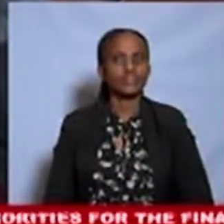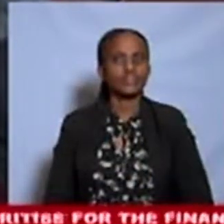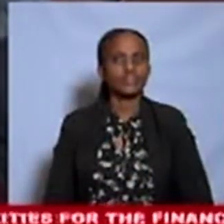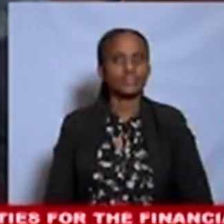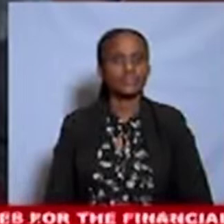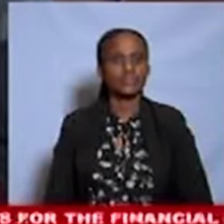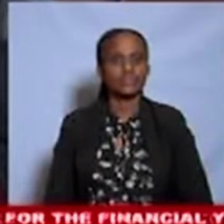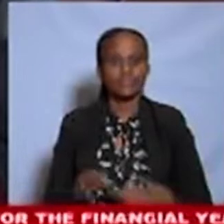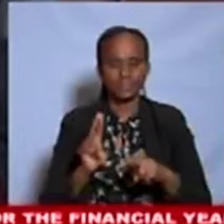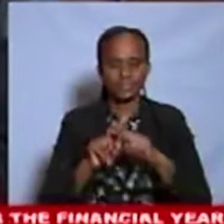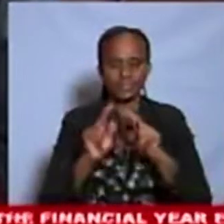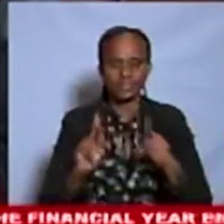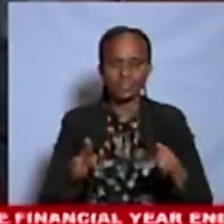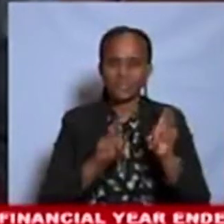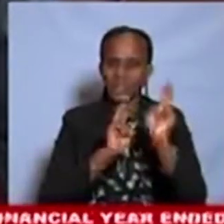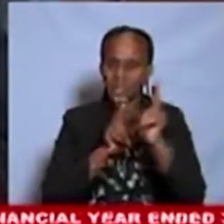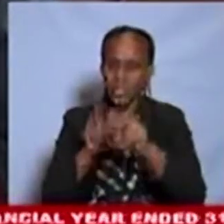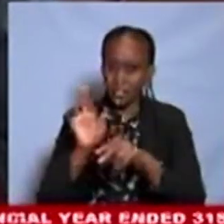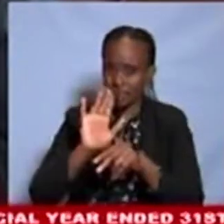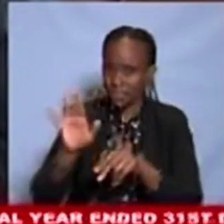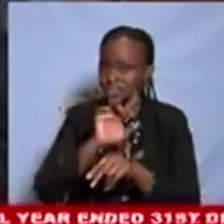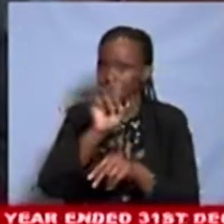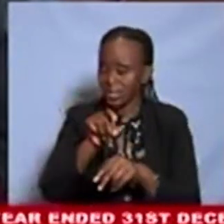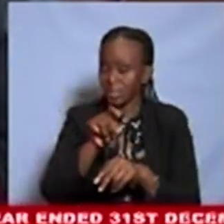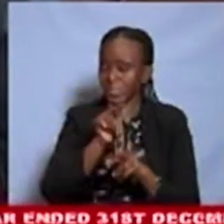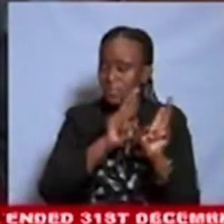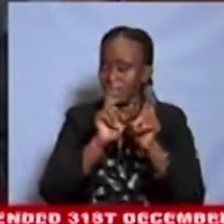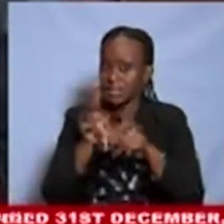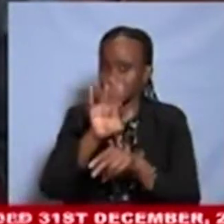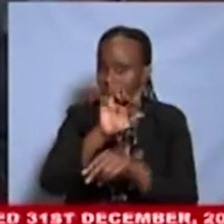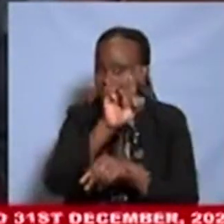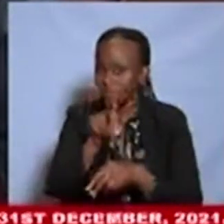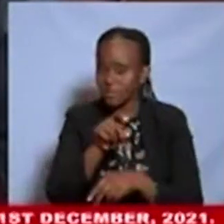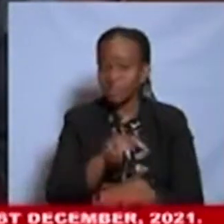Thank you, Chair. But does that answer his question?